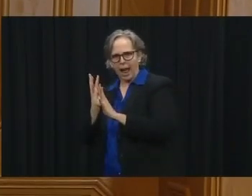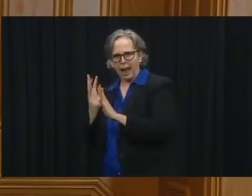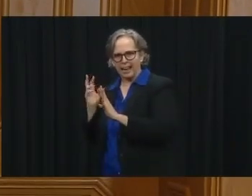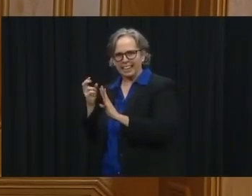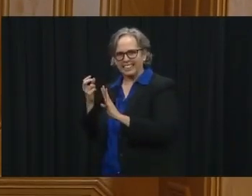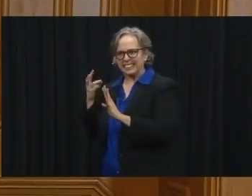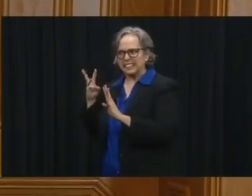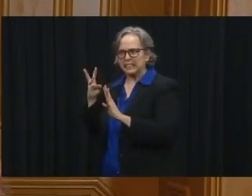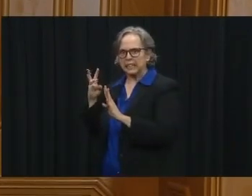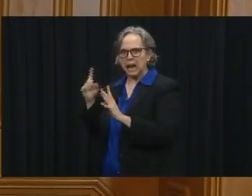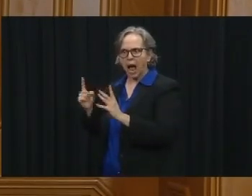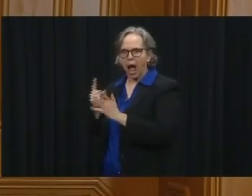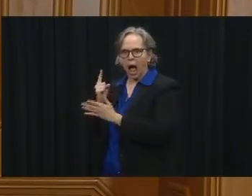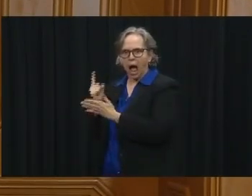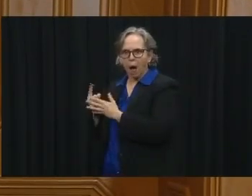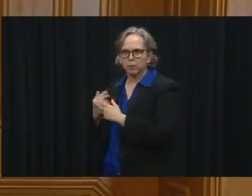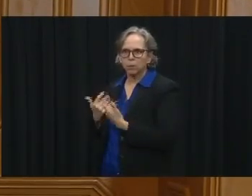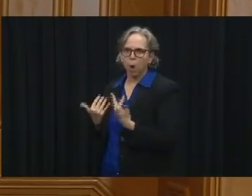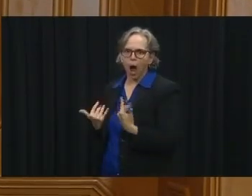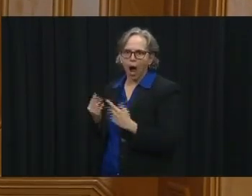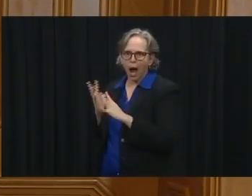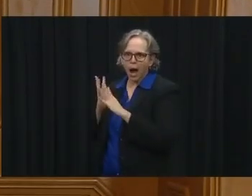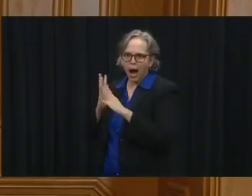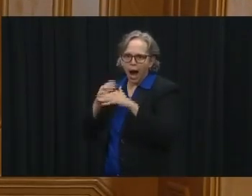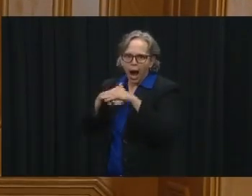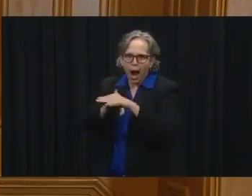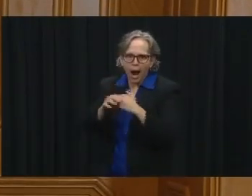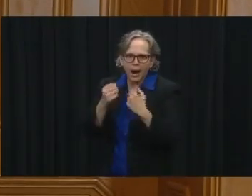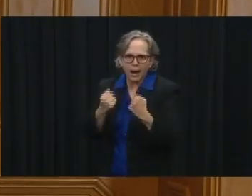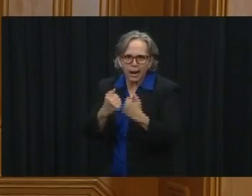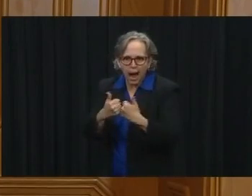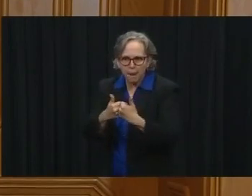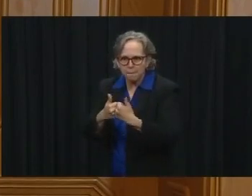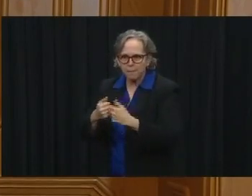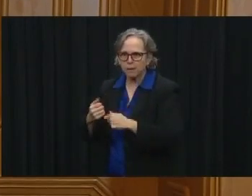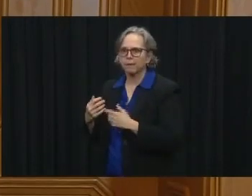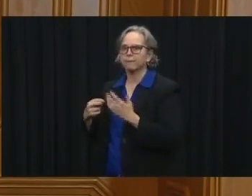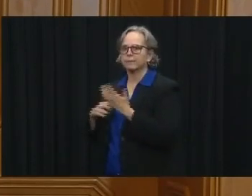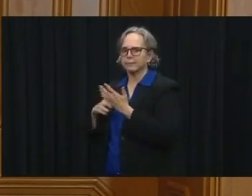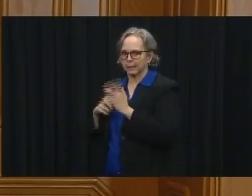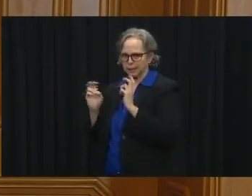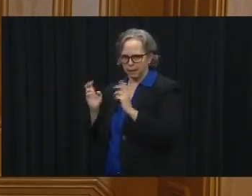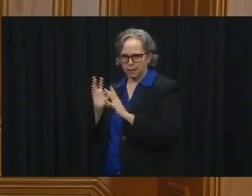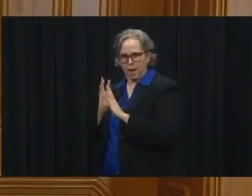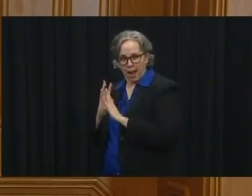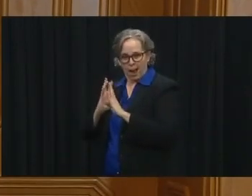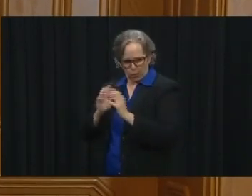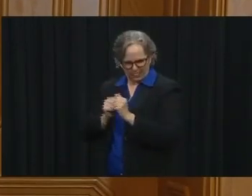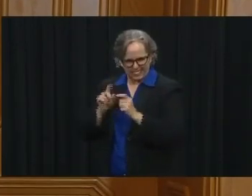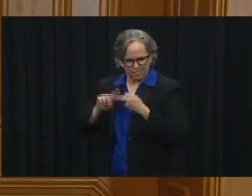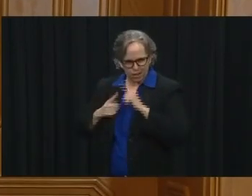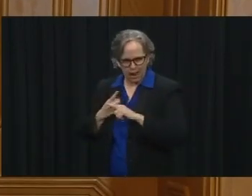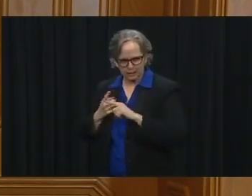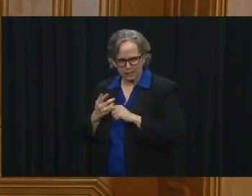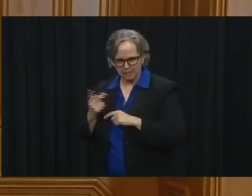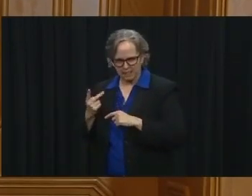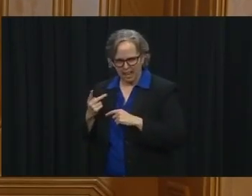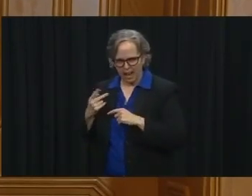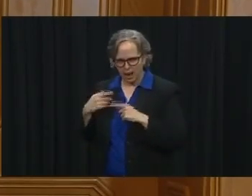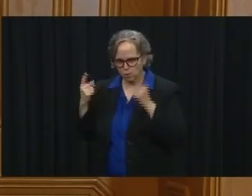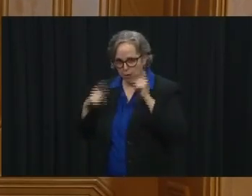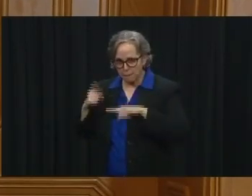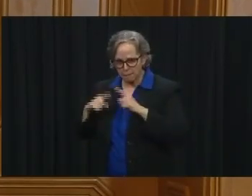get a ticket until he was there with his buddy, and he had a deal. You could buy 2